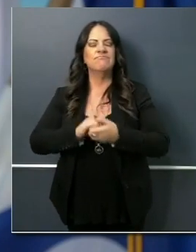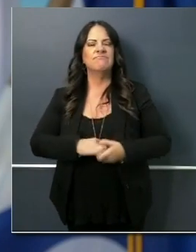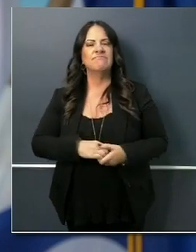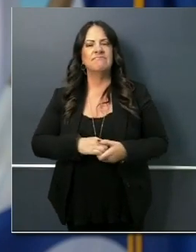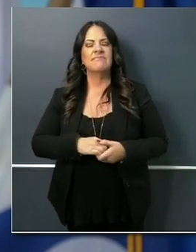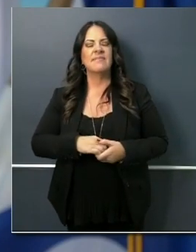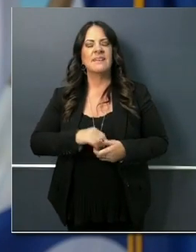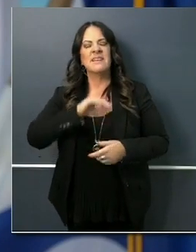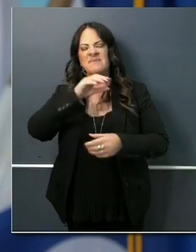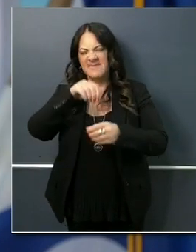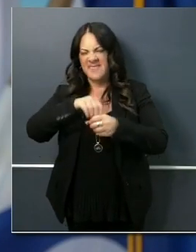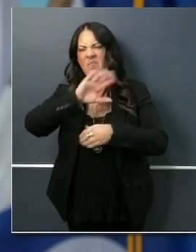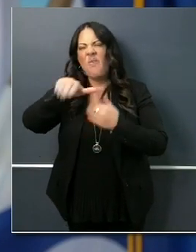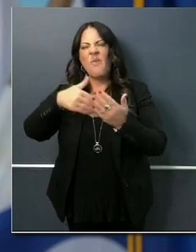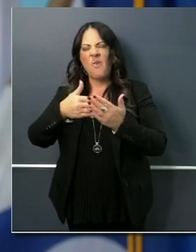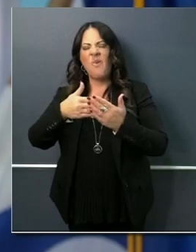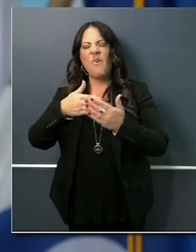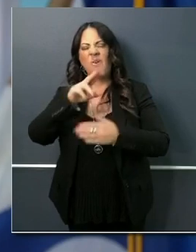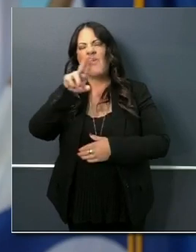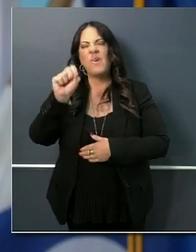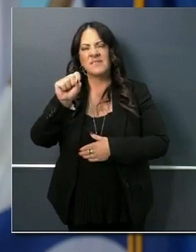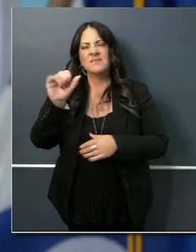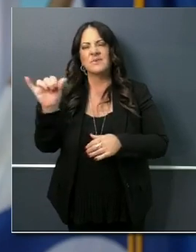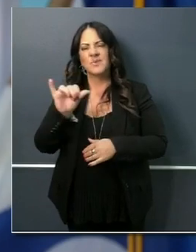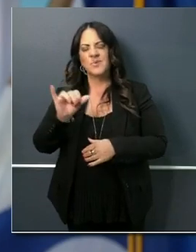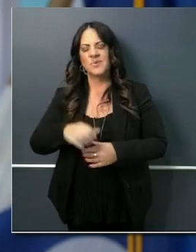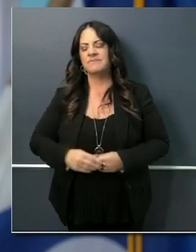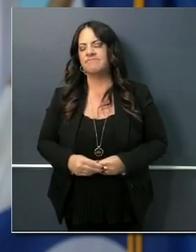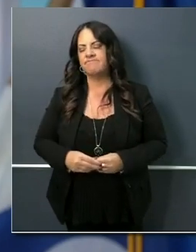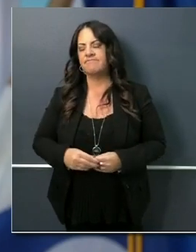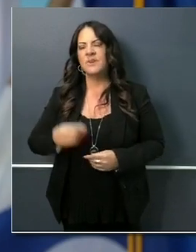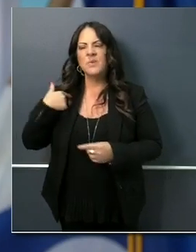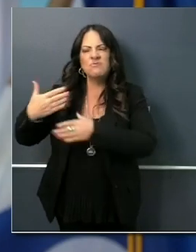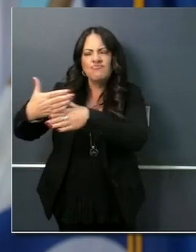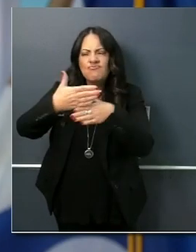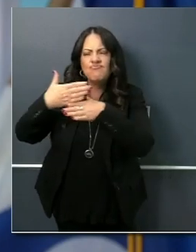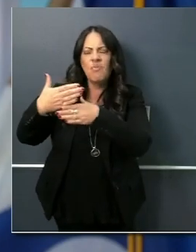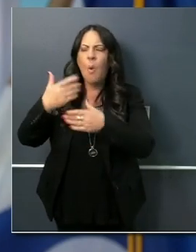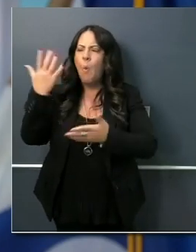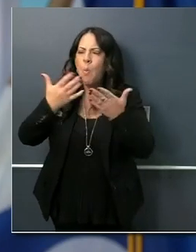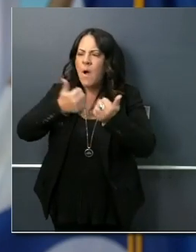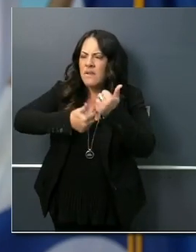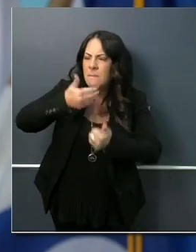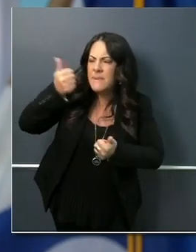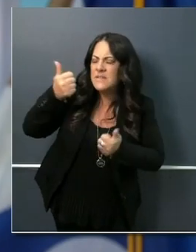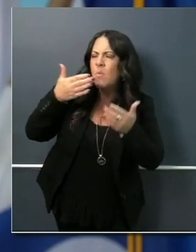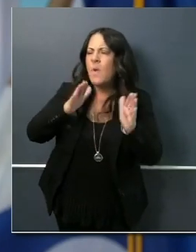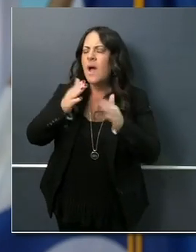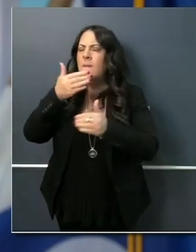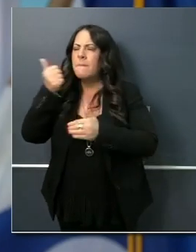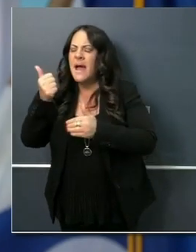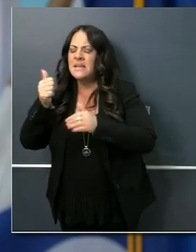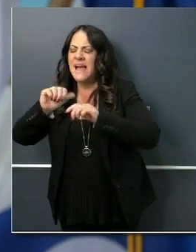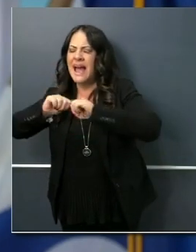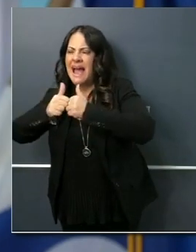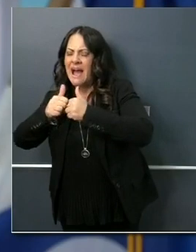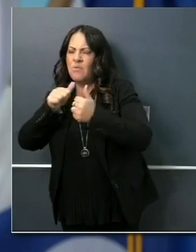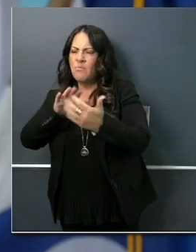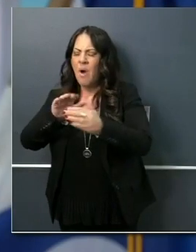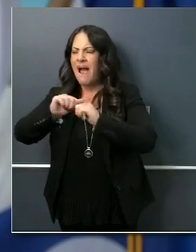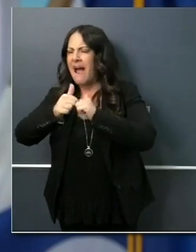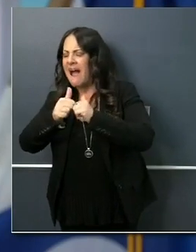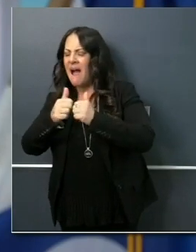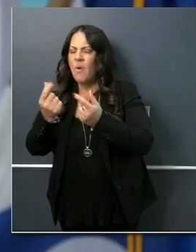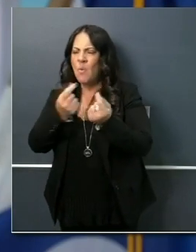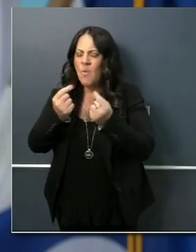forming perspectives and opinions, sharing best practices, and ultimately advancing the cause that unite all of us, and that